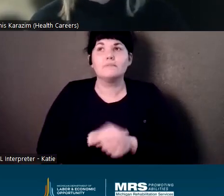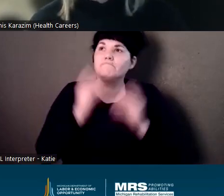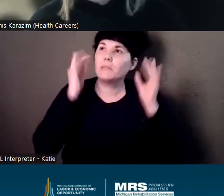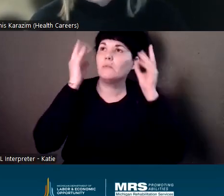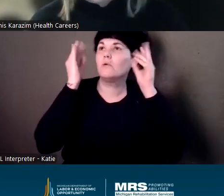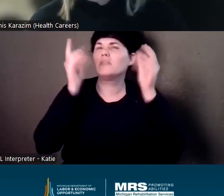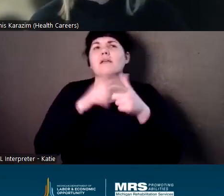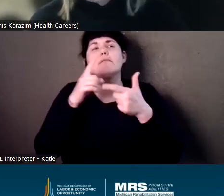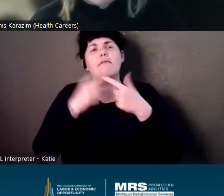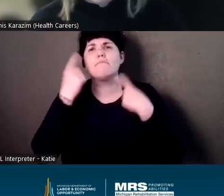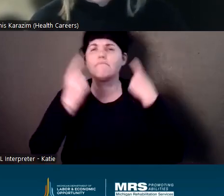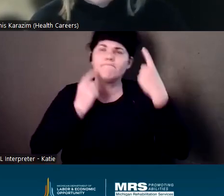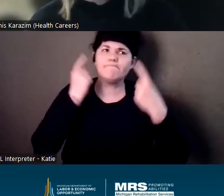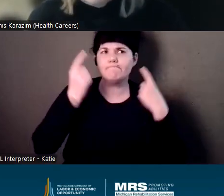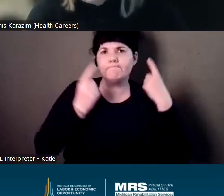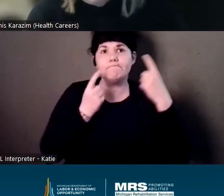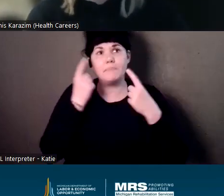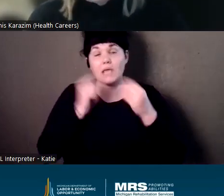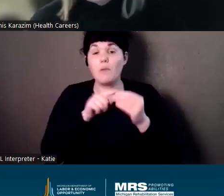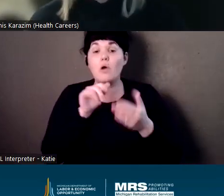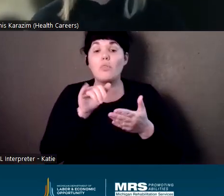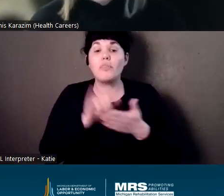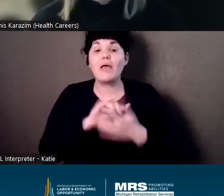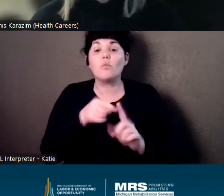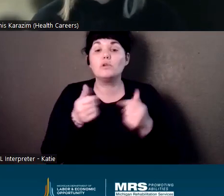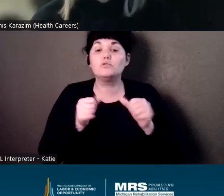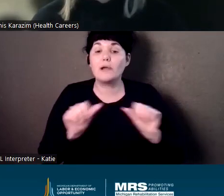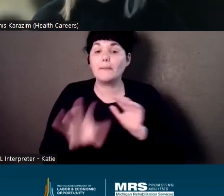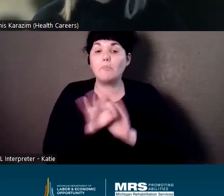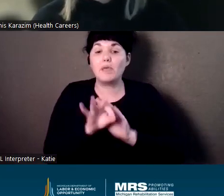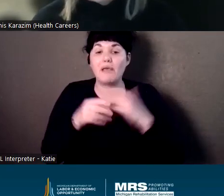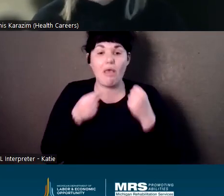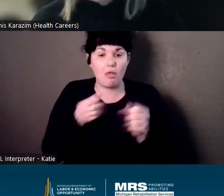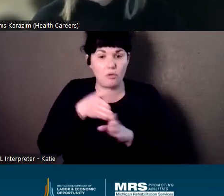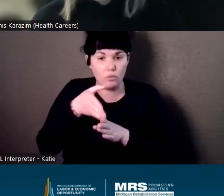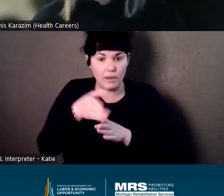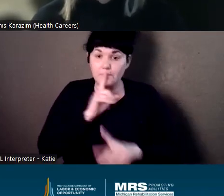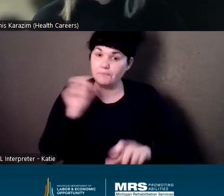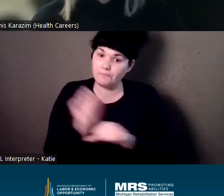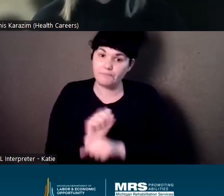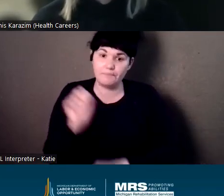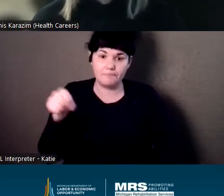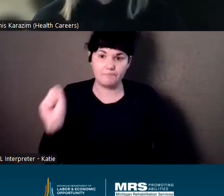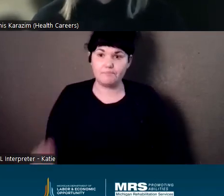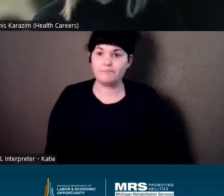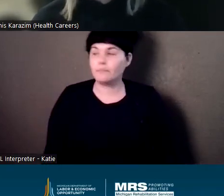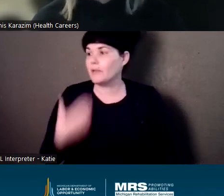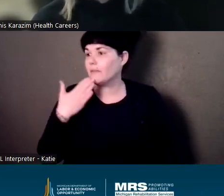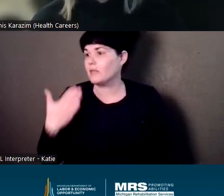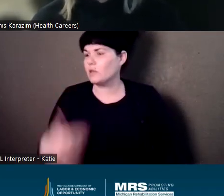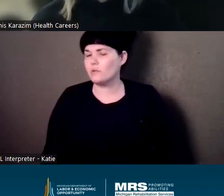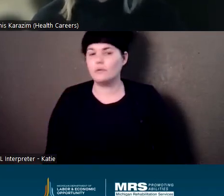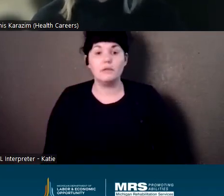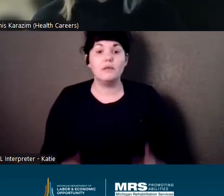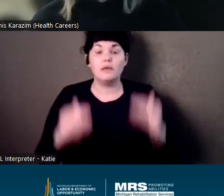you're choosing a health career. Absolutely. Thank you. The next one is, what are